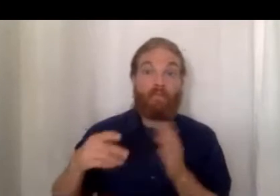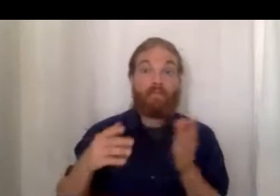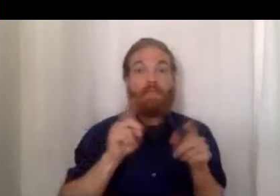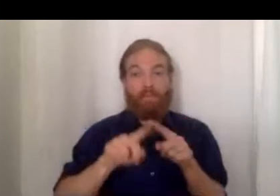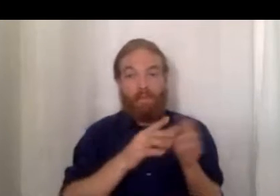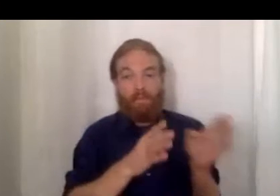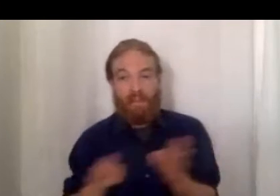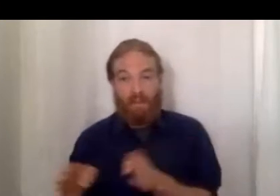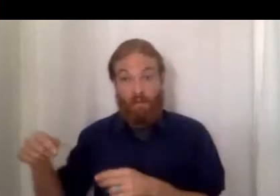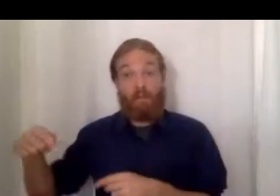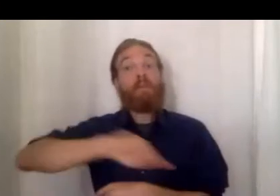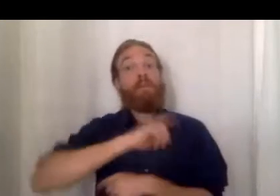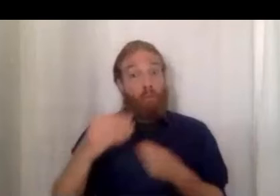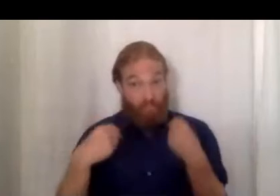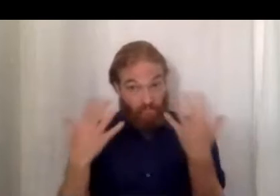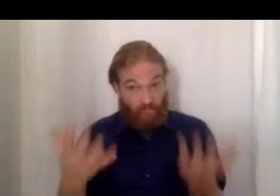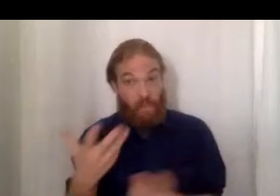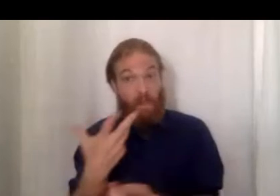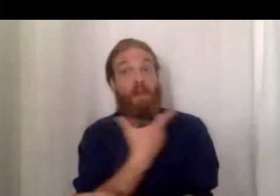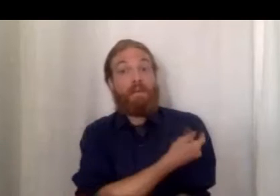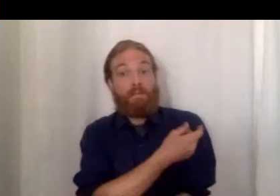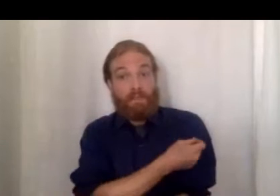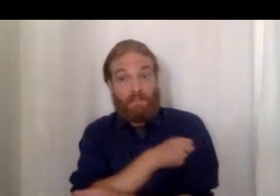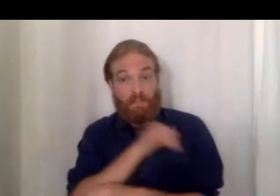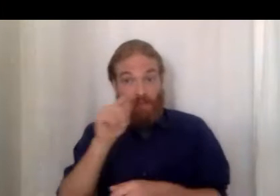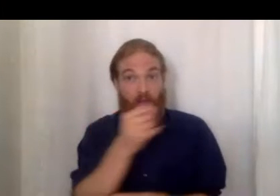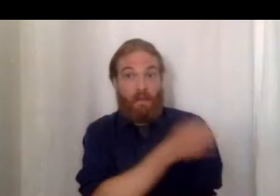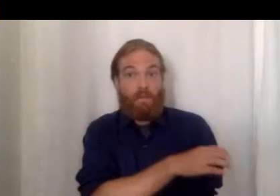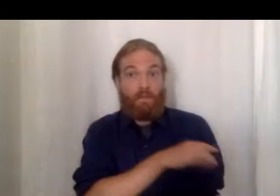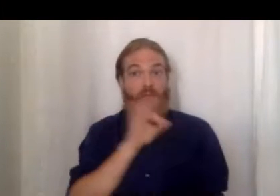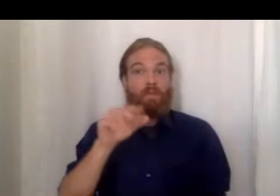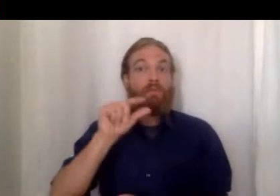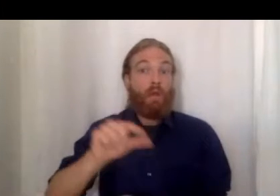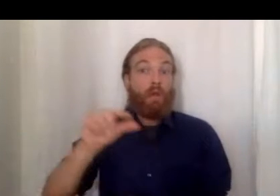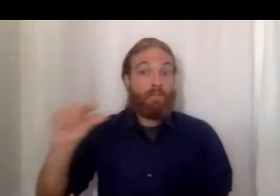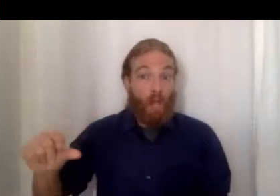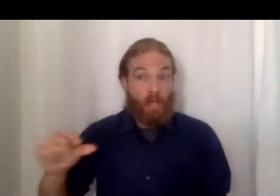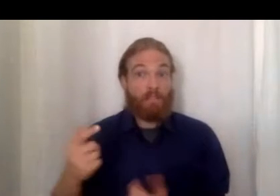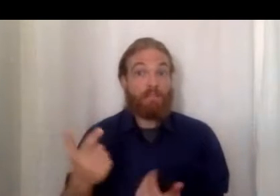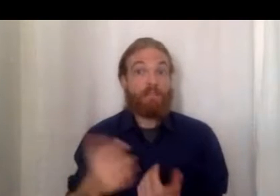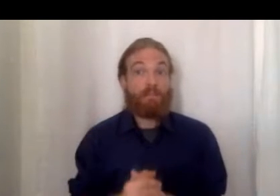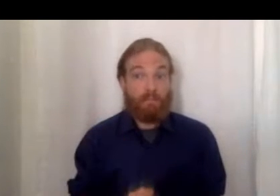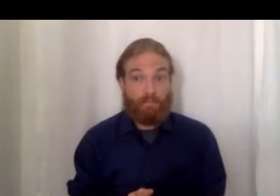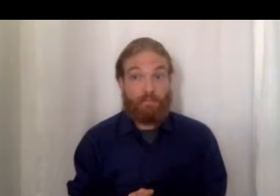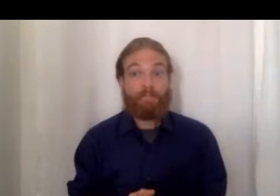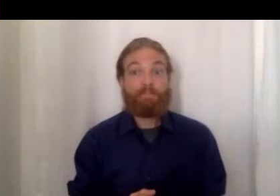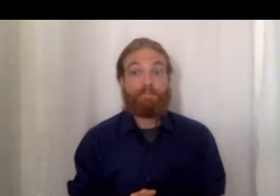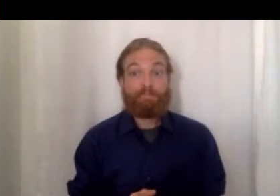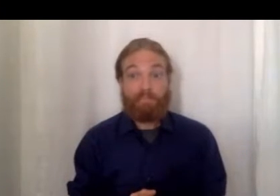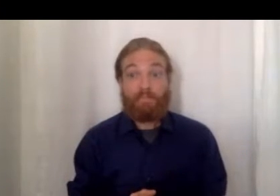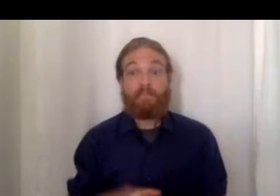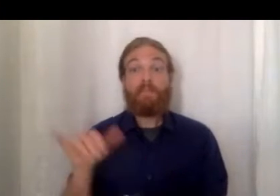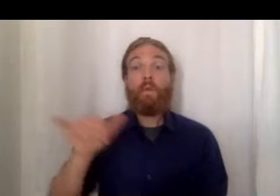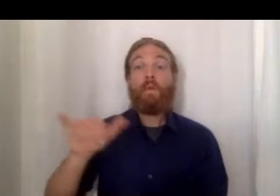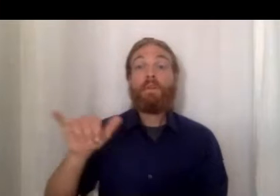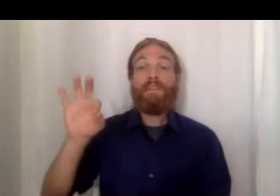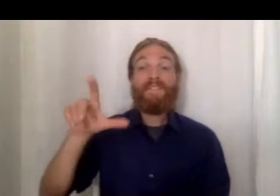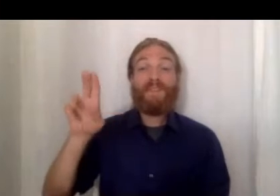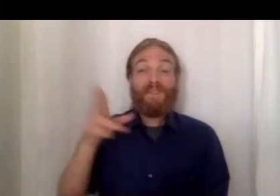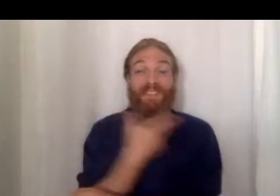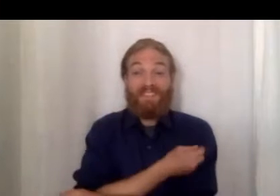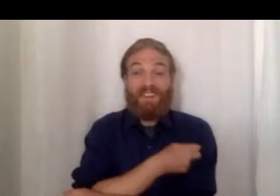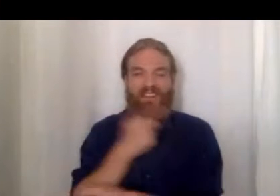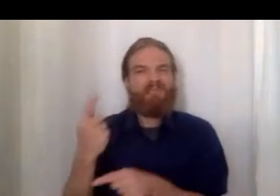of the Gods on a regular basis, in addition to flu vaccine and all of the regular vaccines that people need to